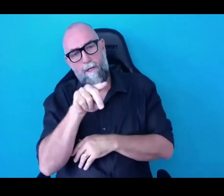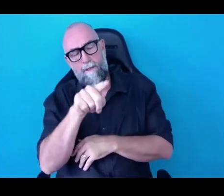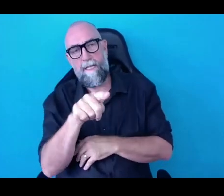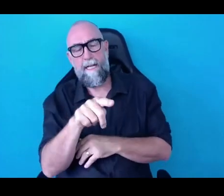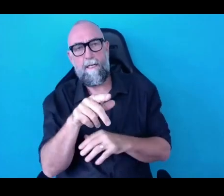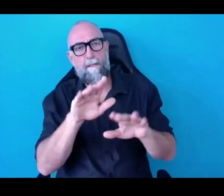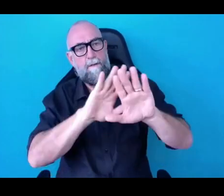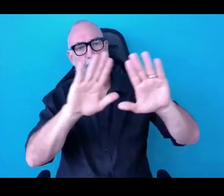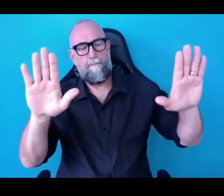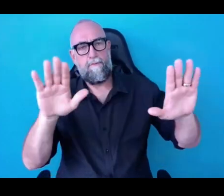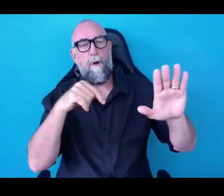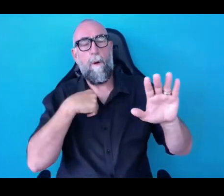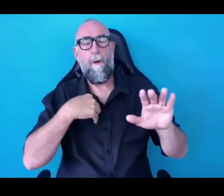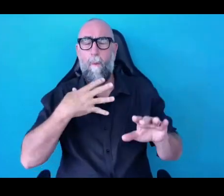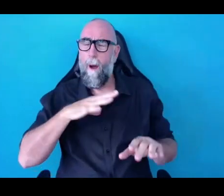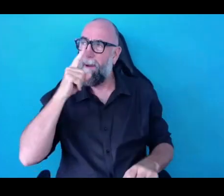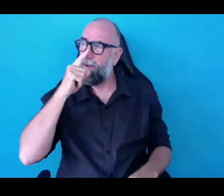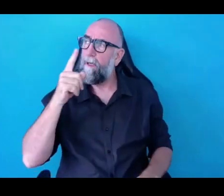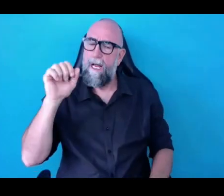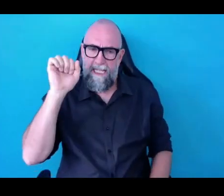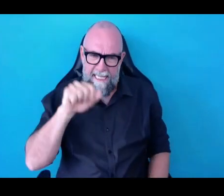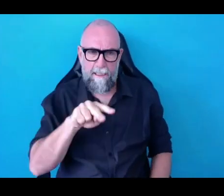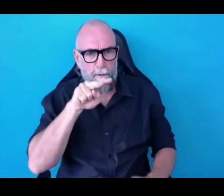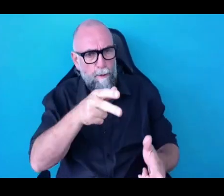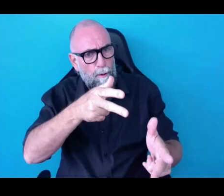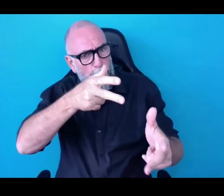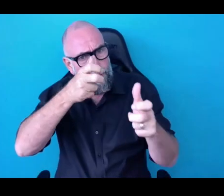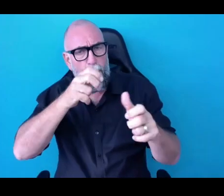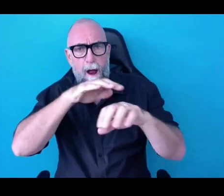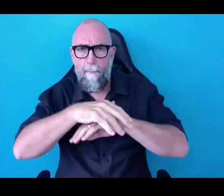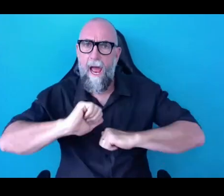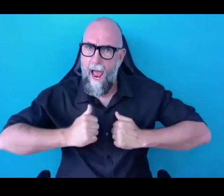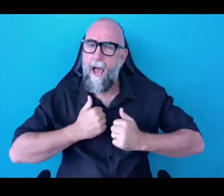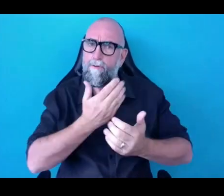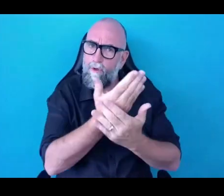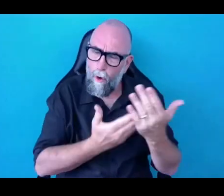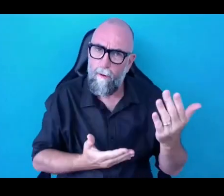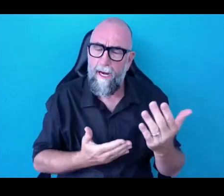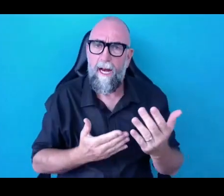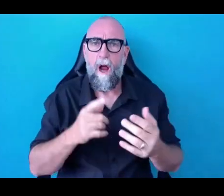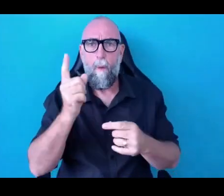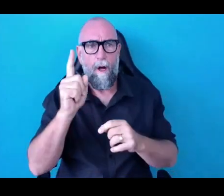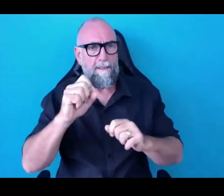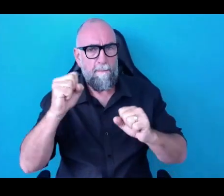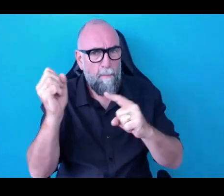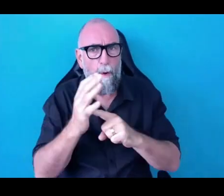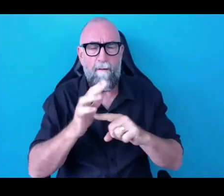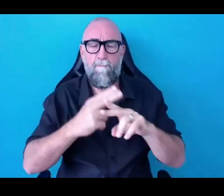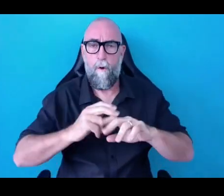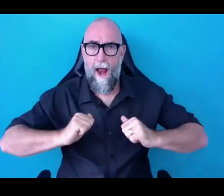our stories and to see the work as relevant contributions to contemporary art and life. There exist so many